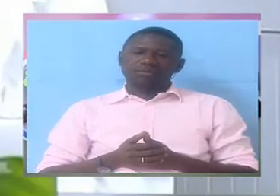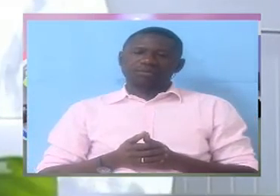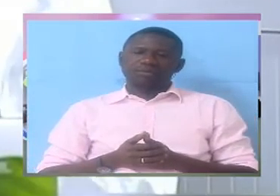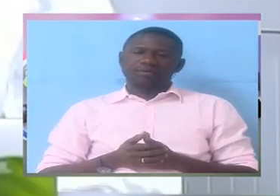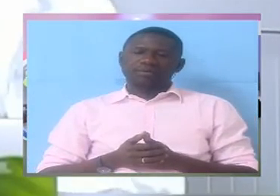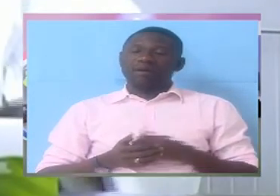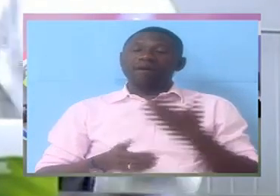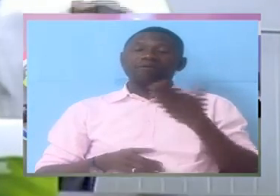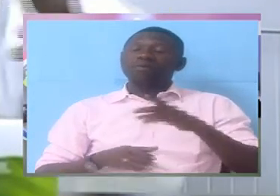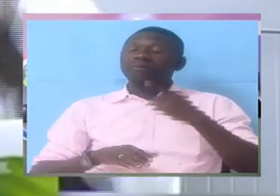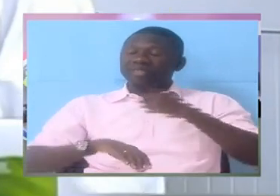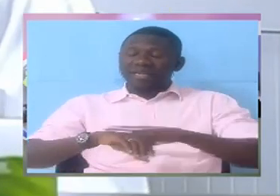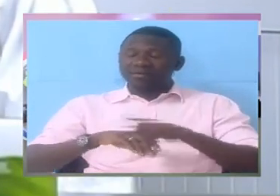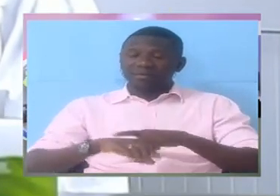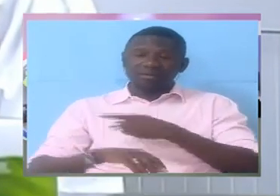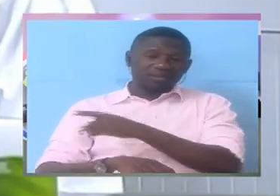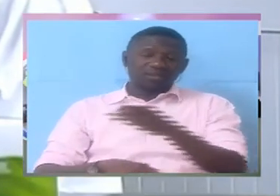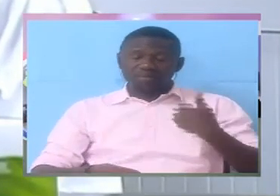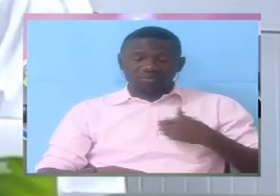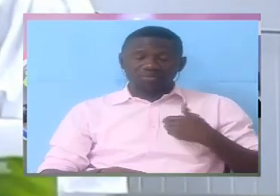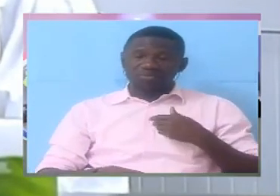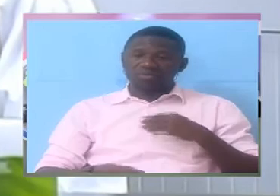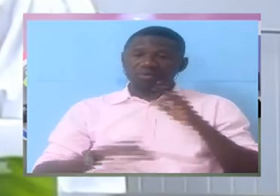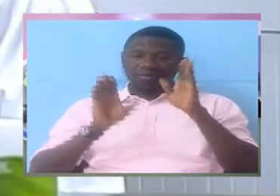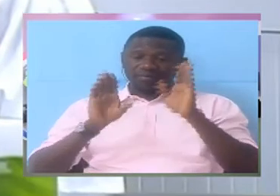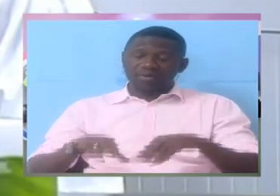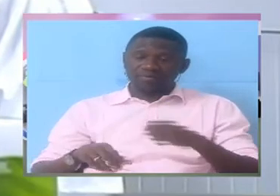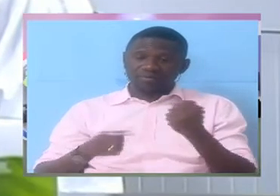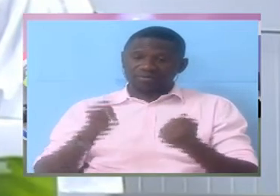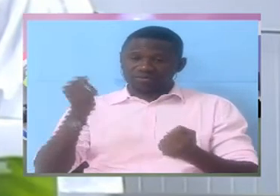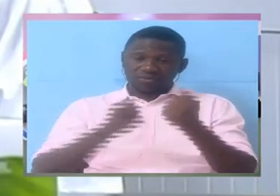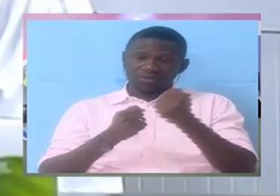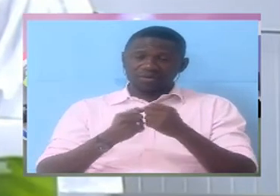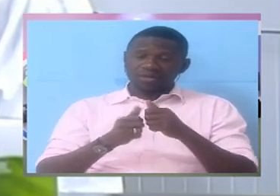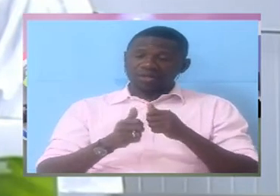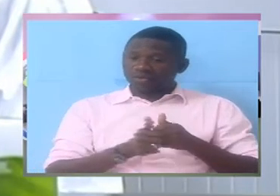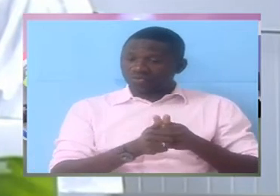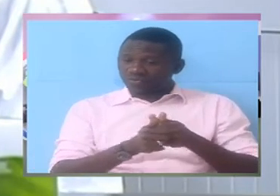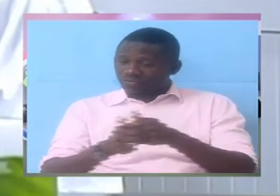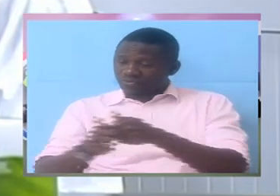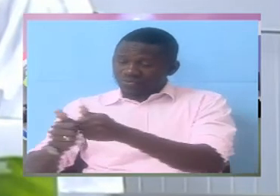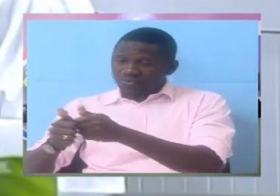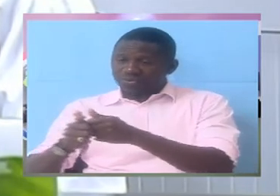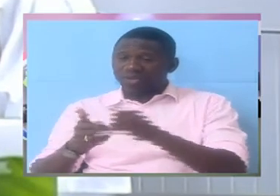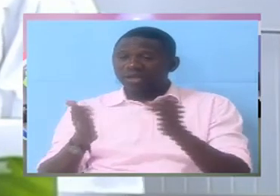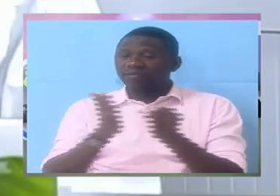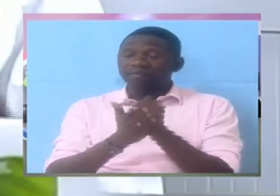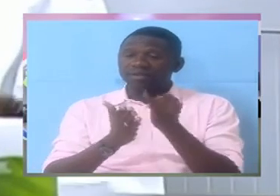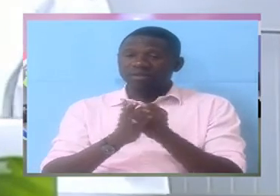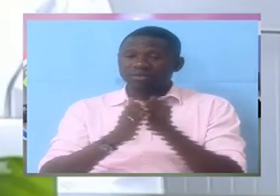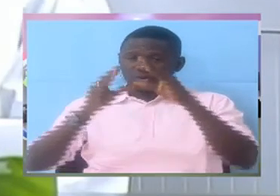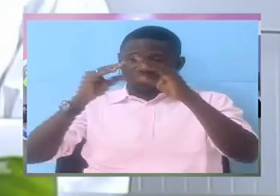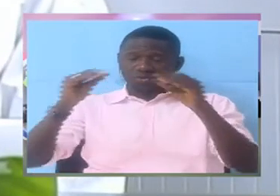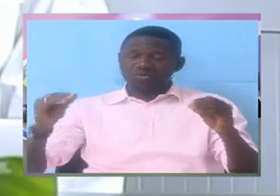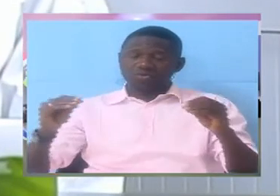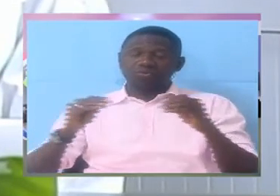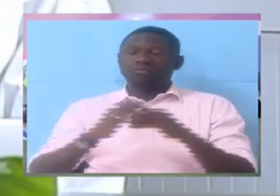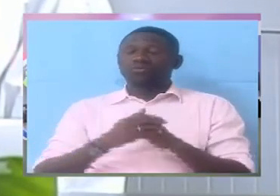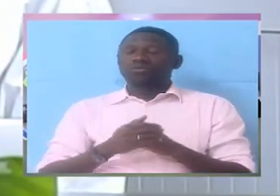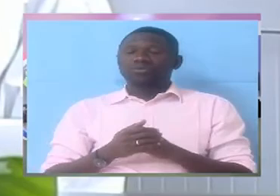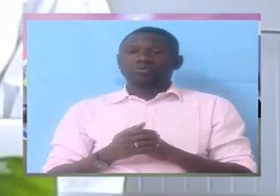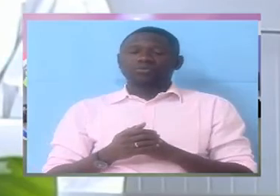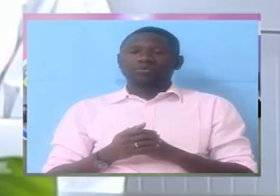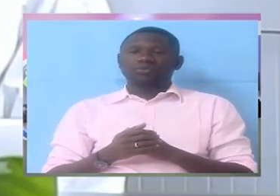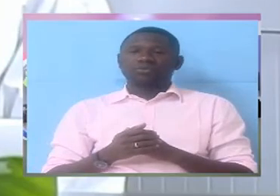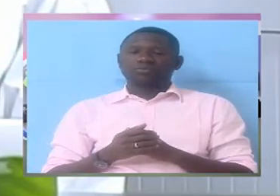vehicle escorting them to investigation briji tamoto kono dorom melnube idandan kanke samba kisikisir bunda la